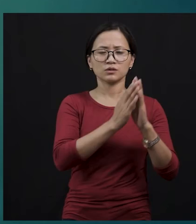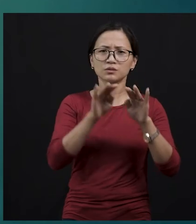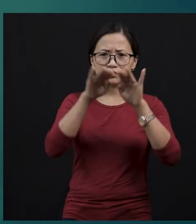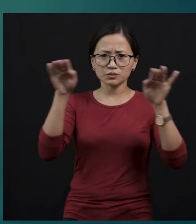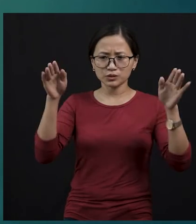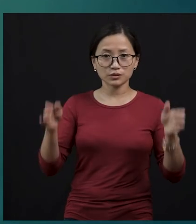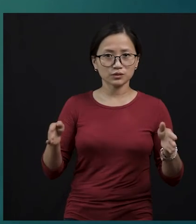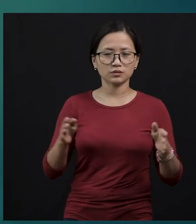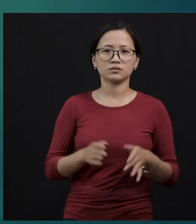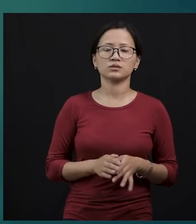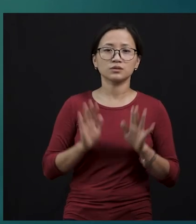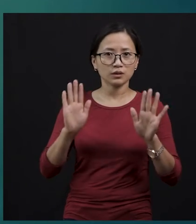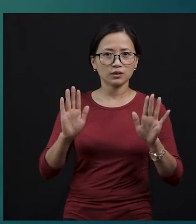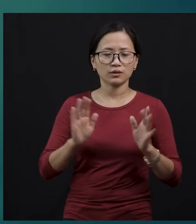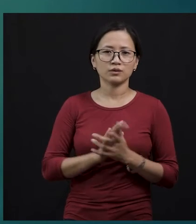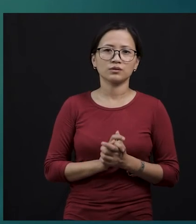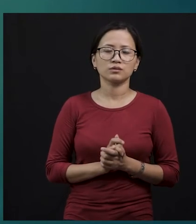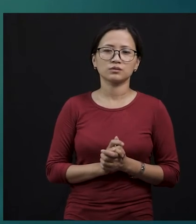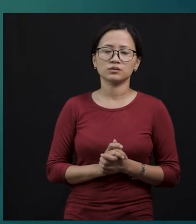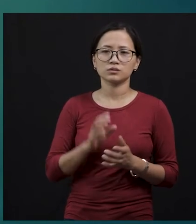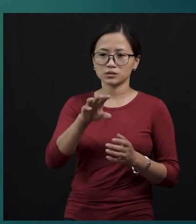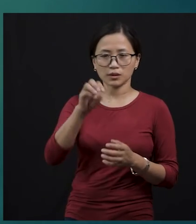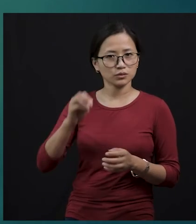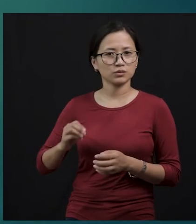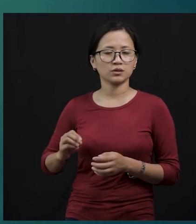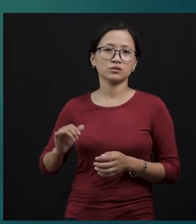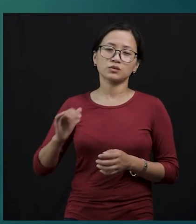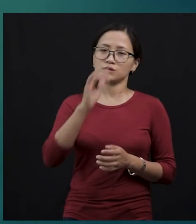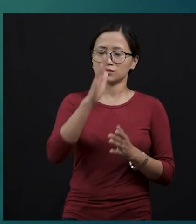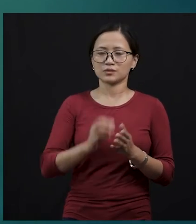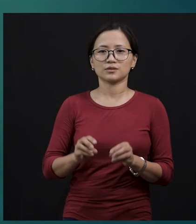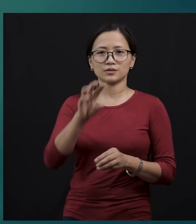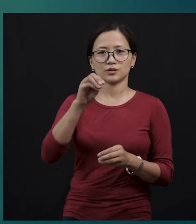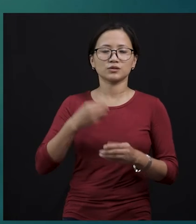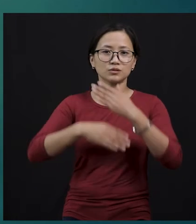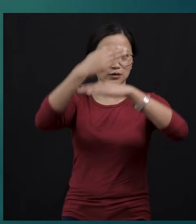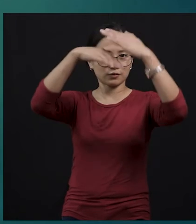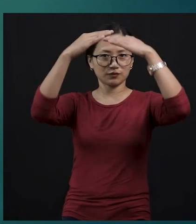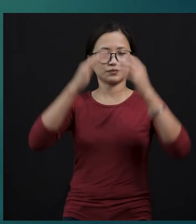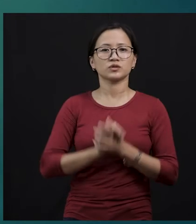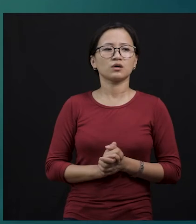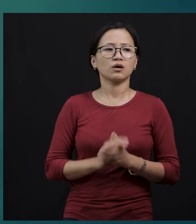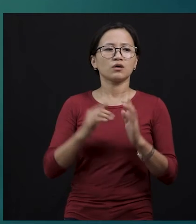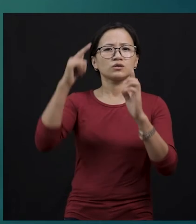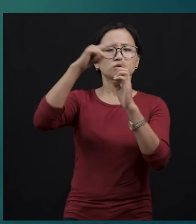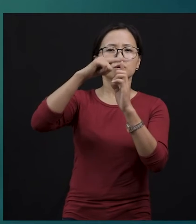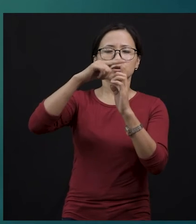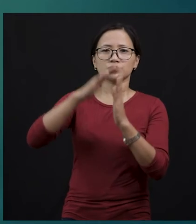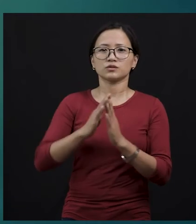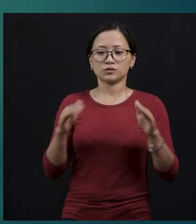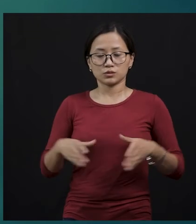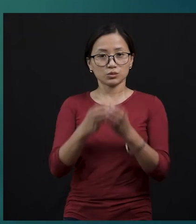you have never seen a bow that takes you to heaven, isn't it? Overtops the trees, and